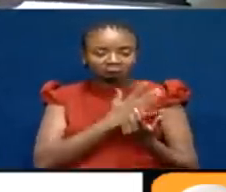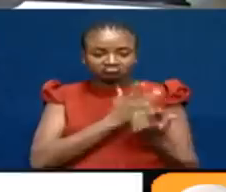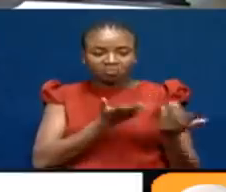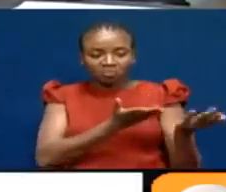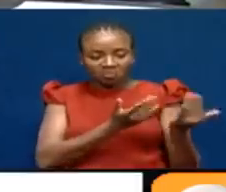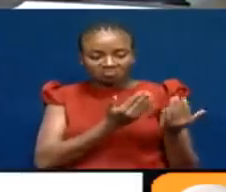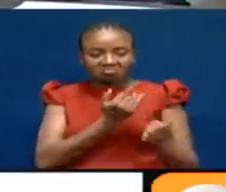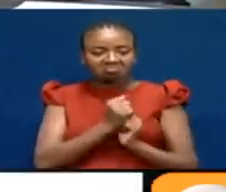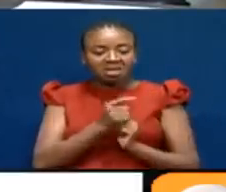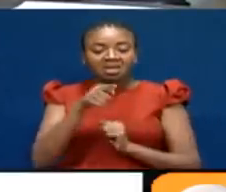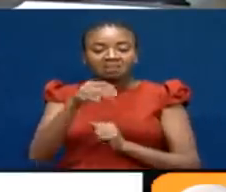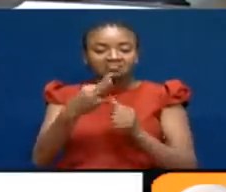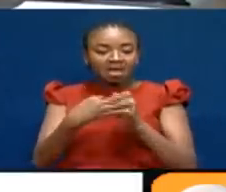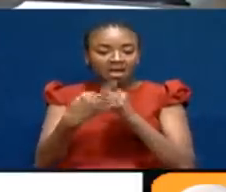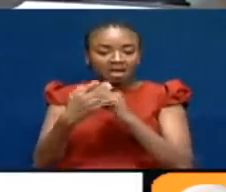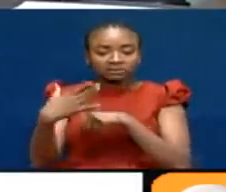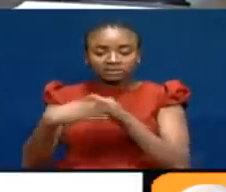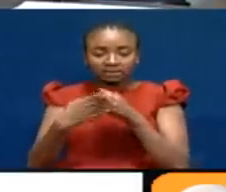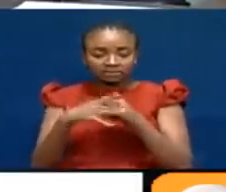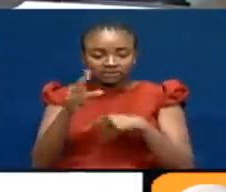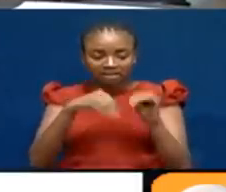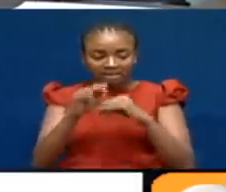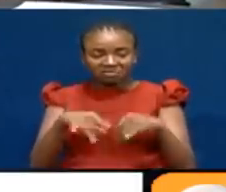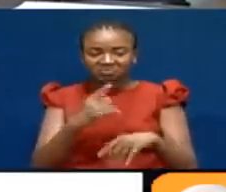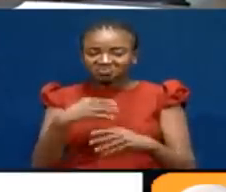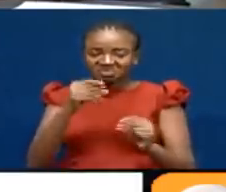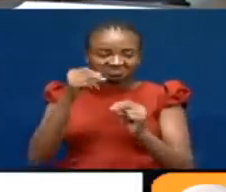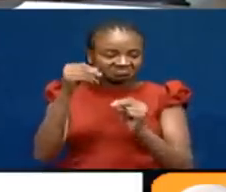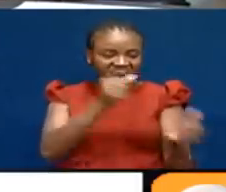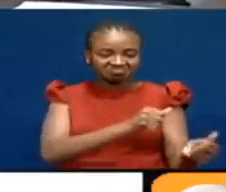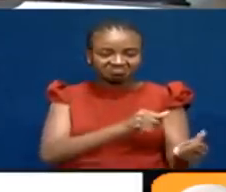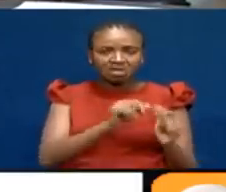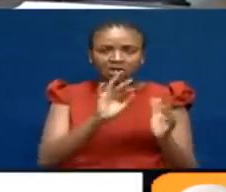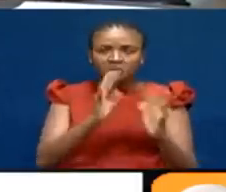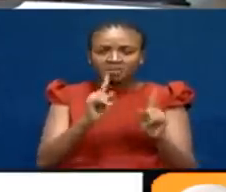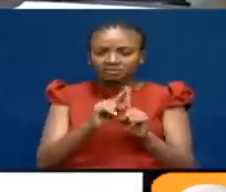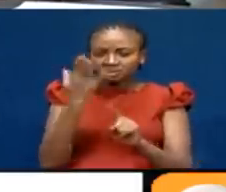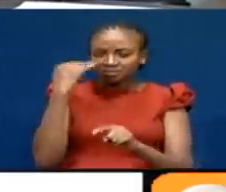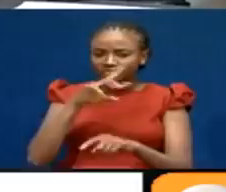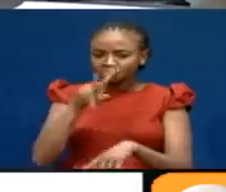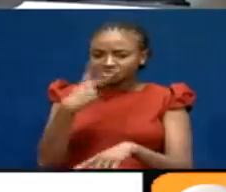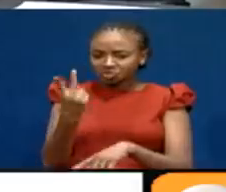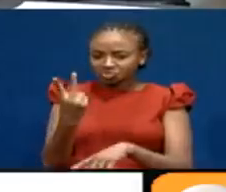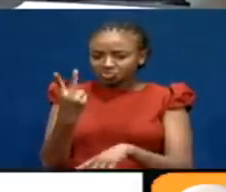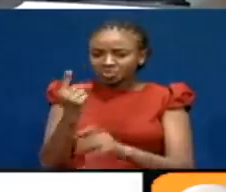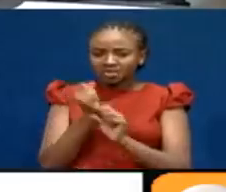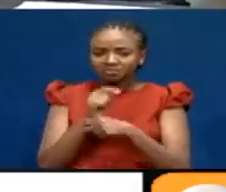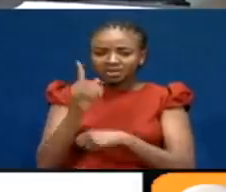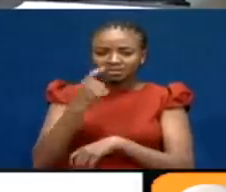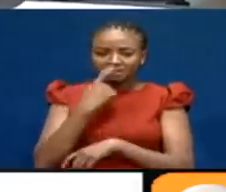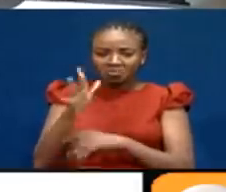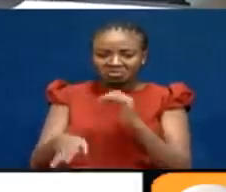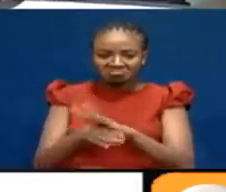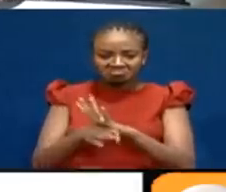contest, warning the duo of a similar defeat to that of 2002 general elections that sent the late former President Daniel